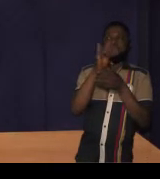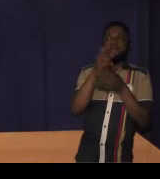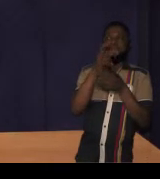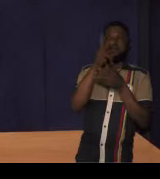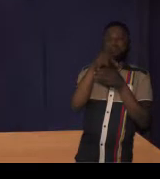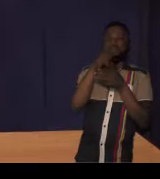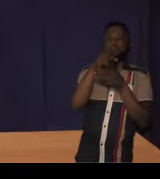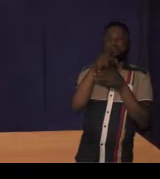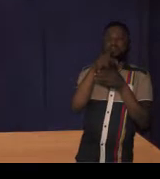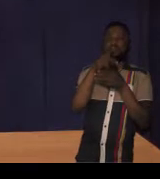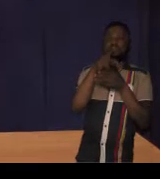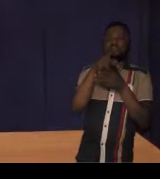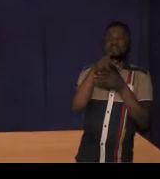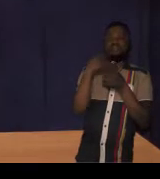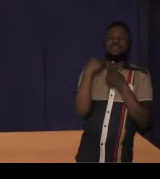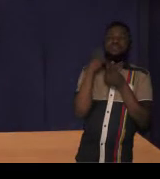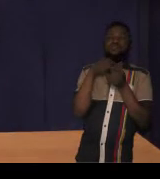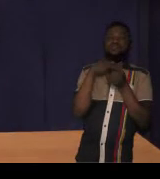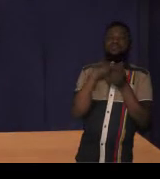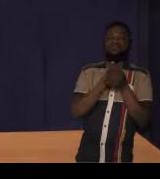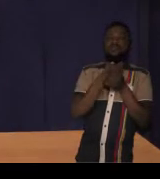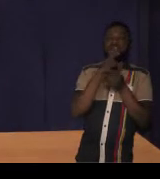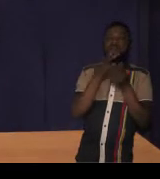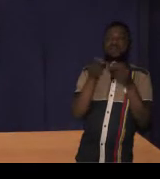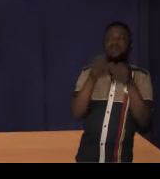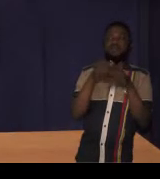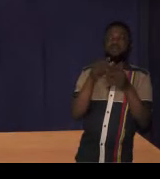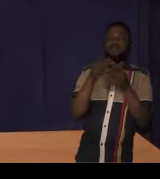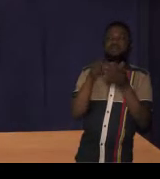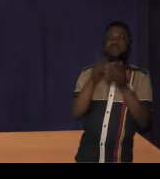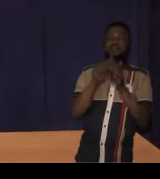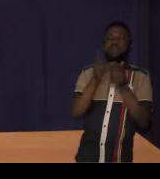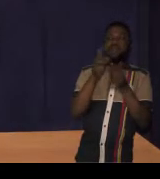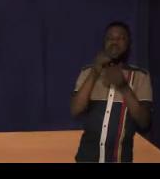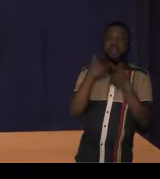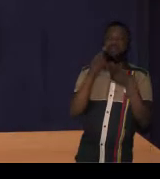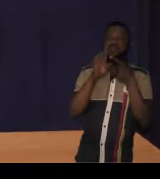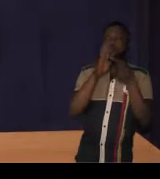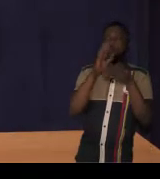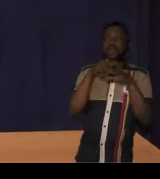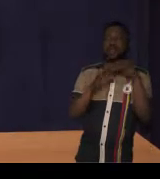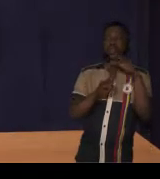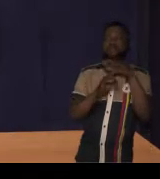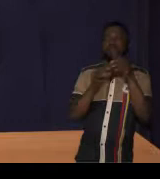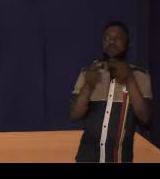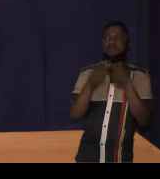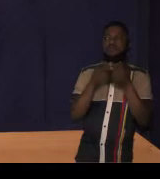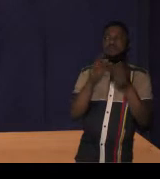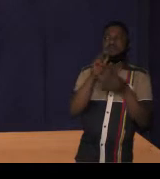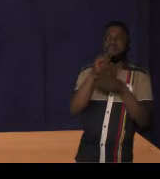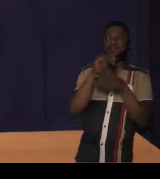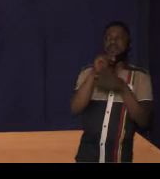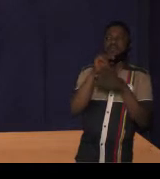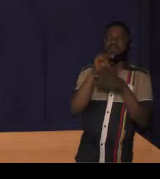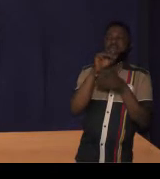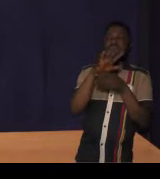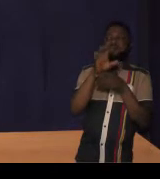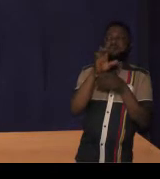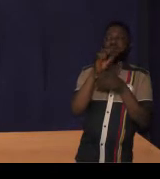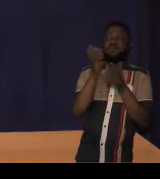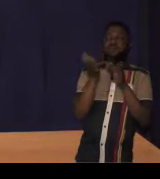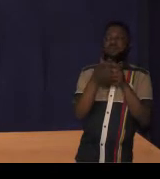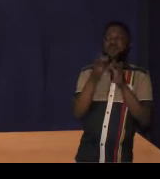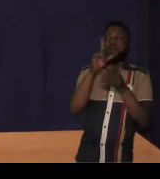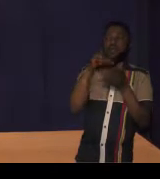by this ratio. But since we're increasing, this bigger one has to be on top, times 13,500